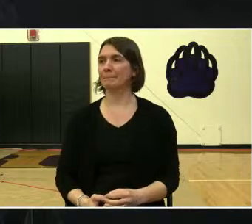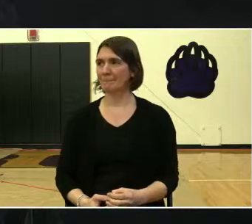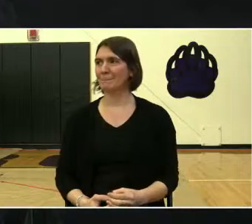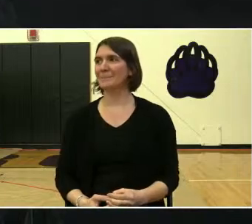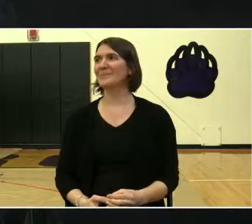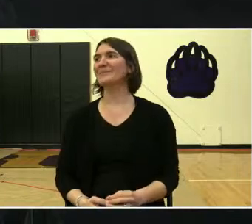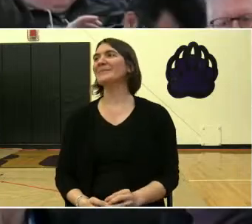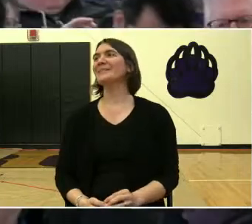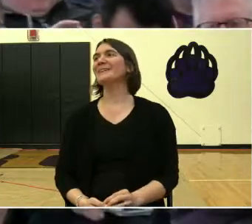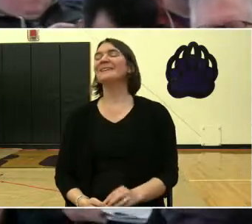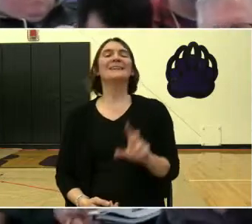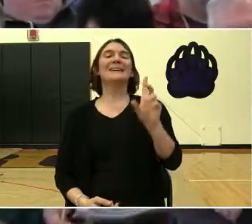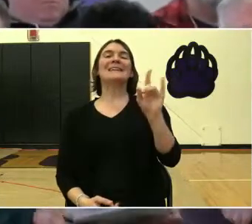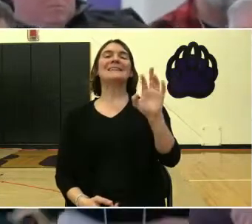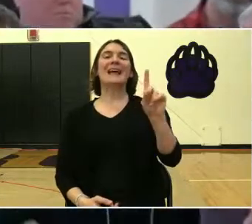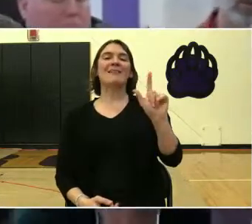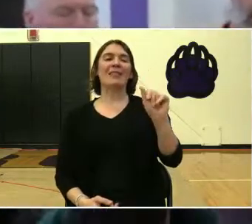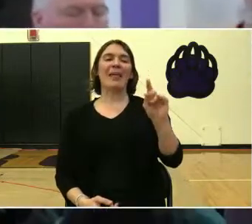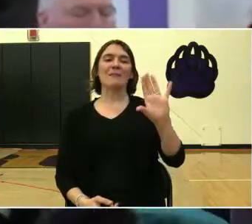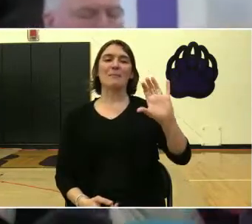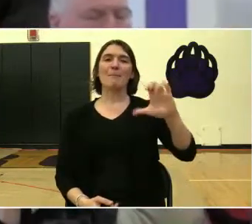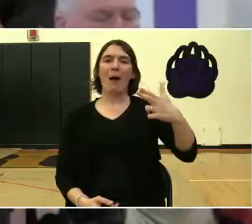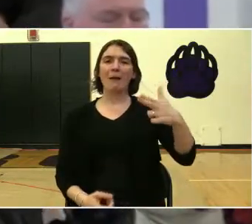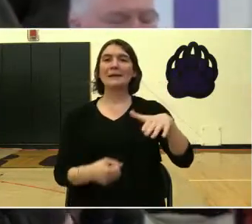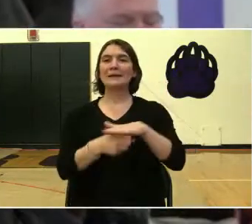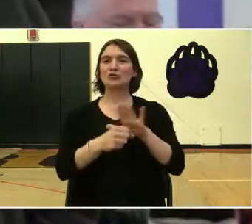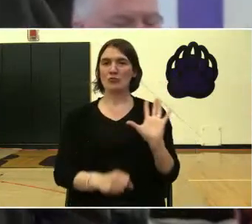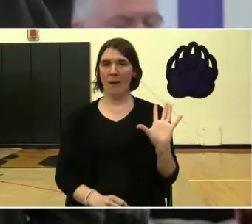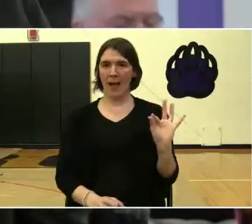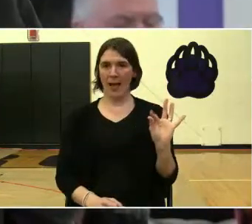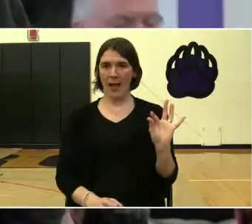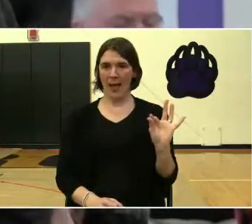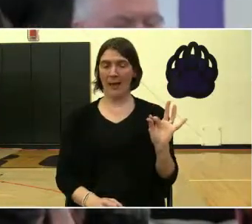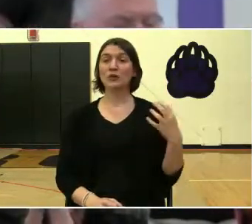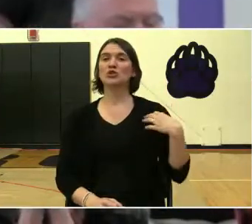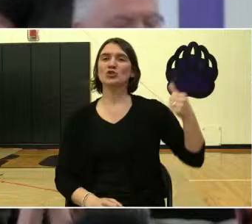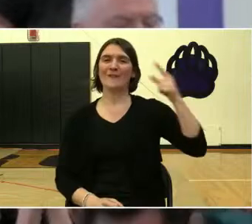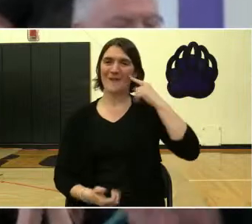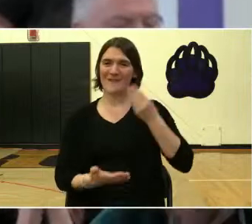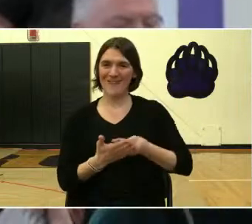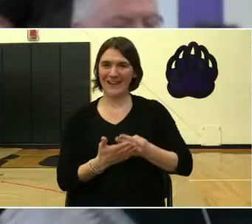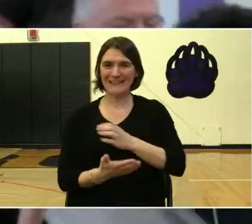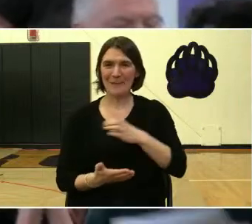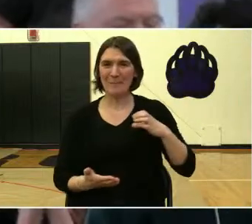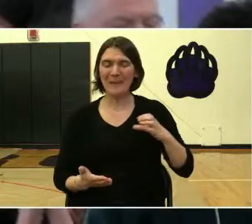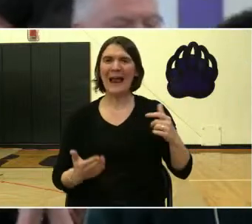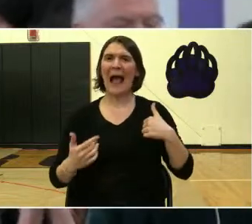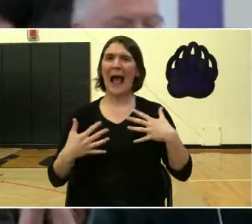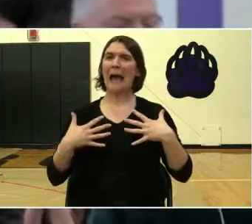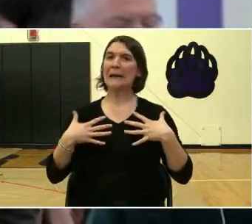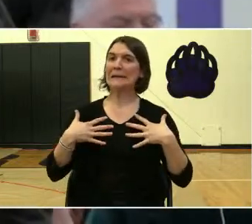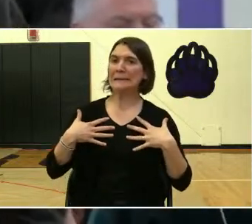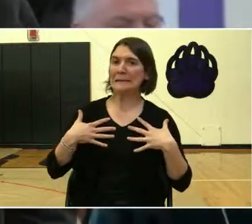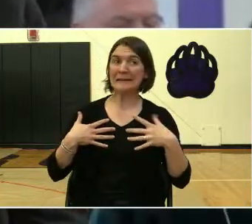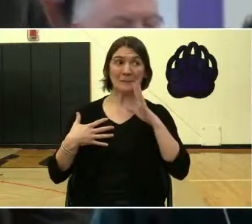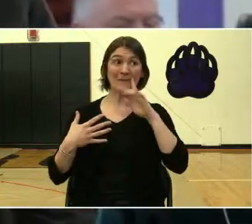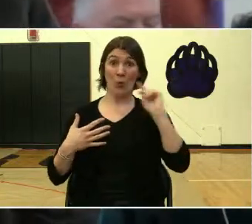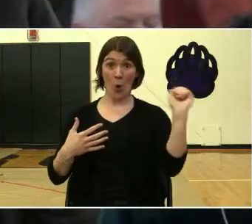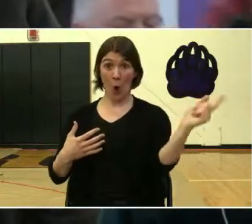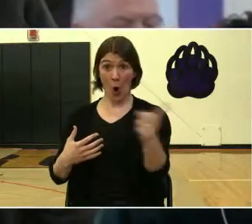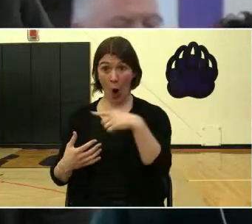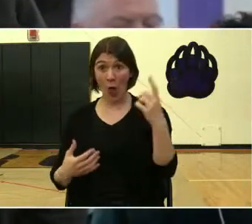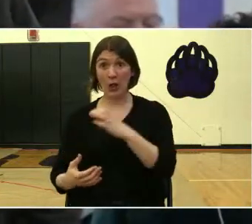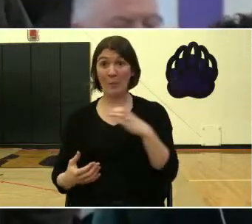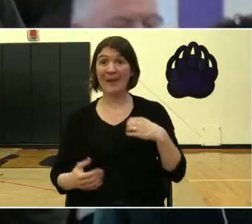shortages David Leach uh District 9 chair of the finance committee I hesitate to speak on behalf of the